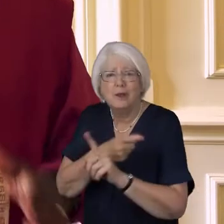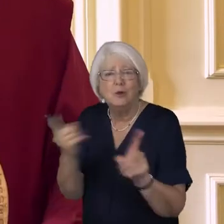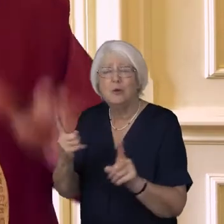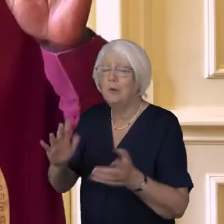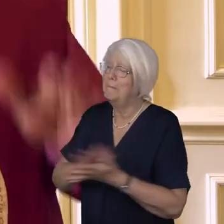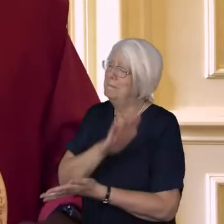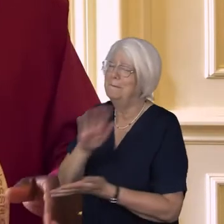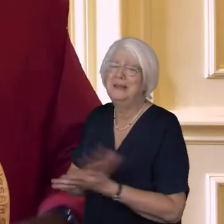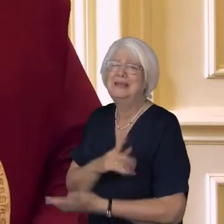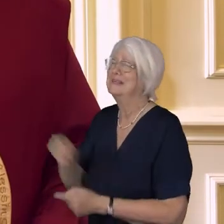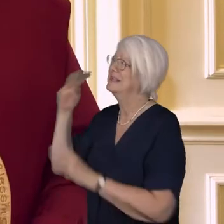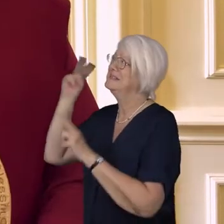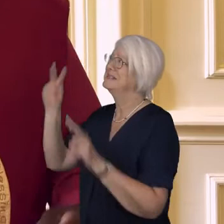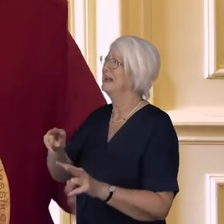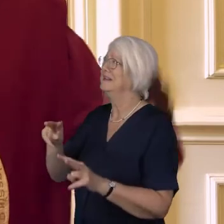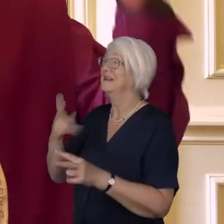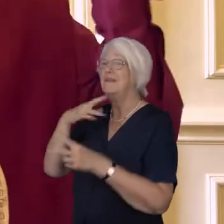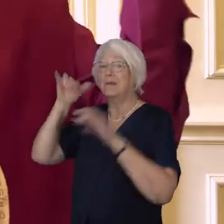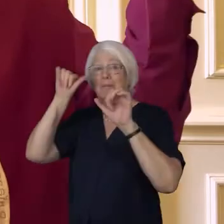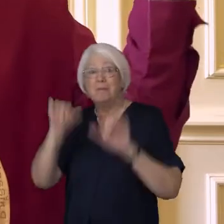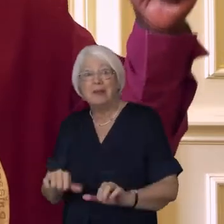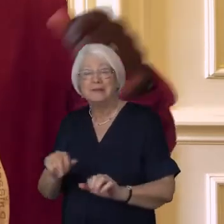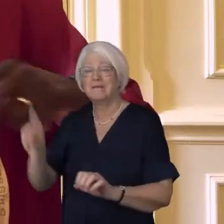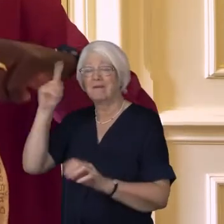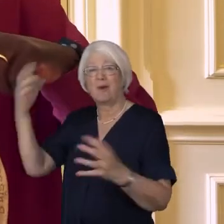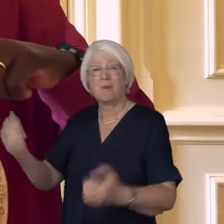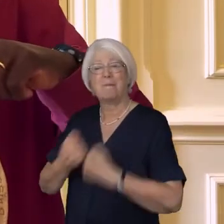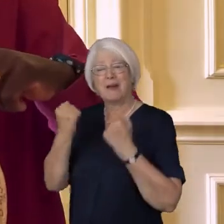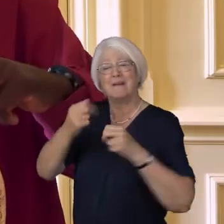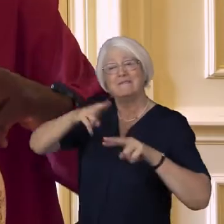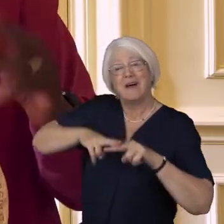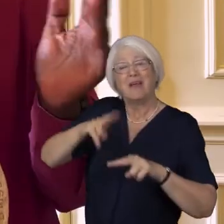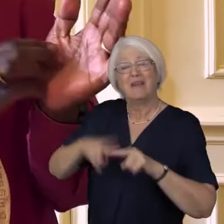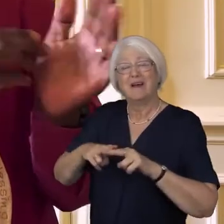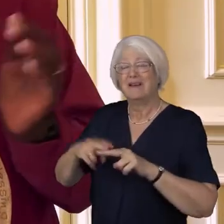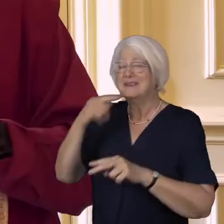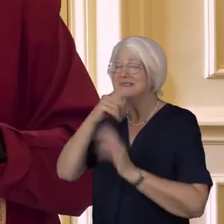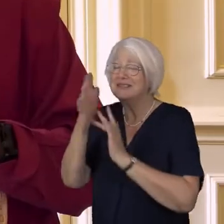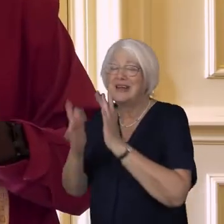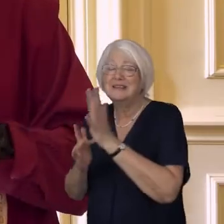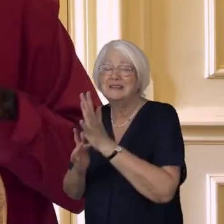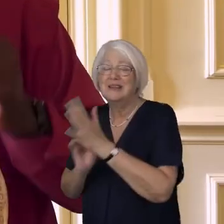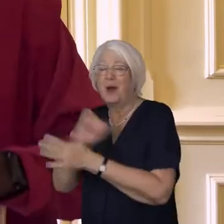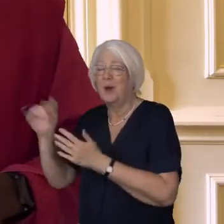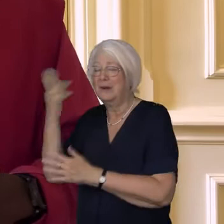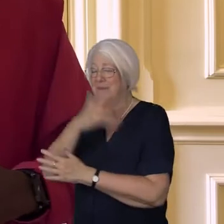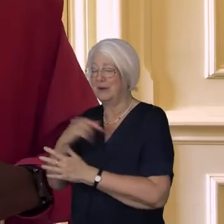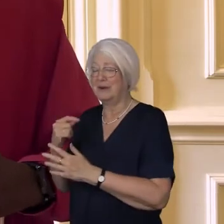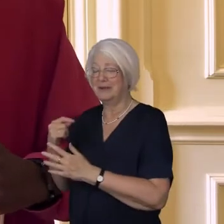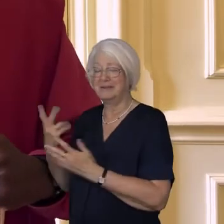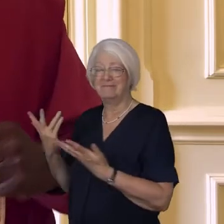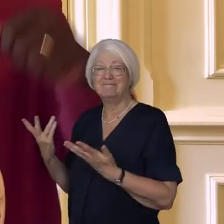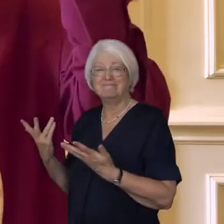And the blessing of God Almighty, the Father and the Son and the Holy